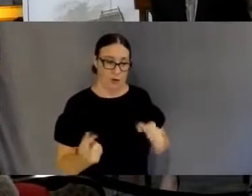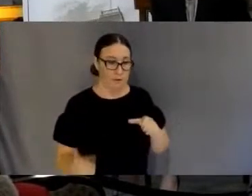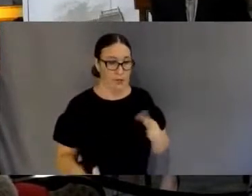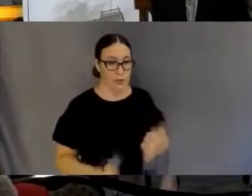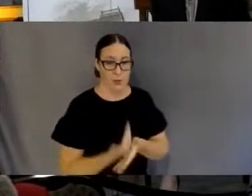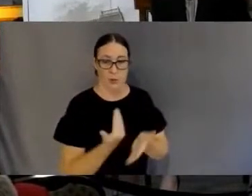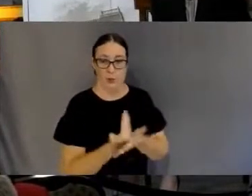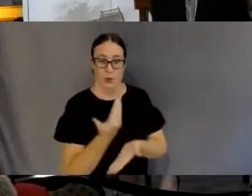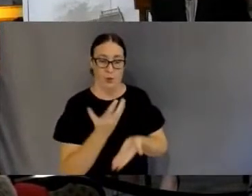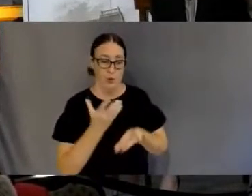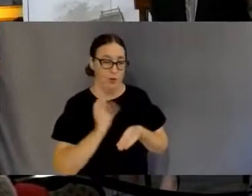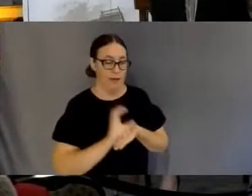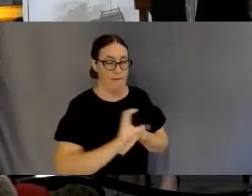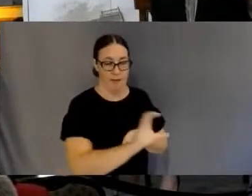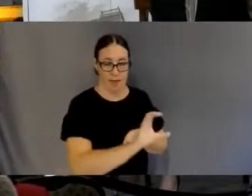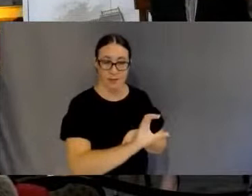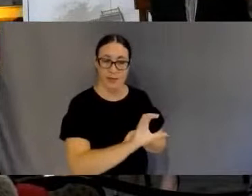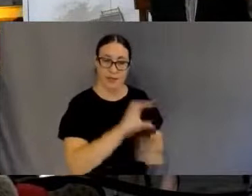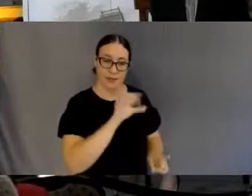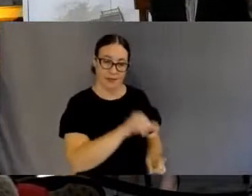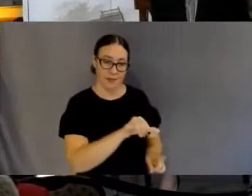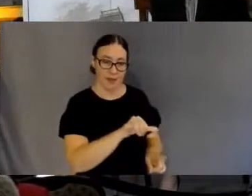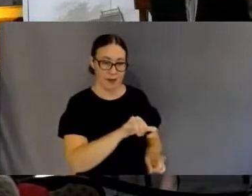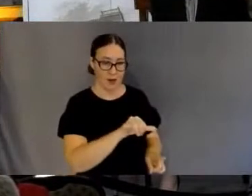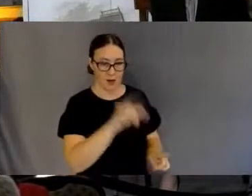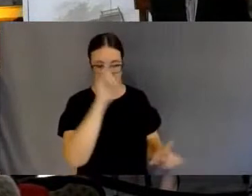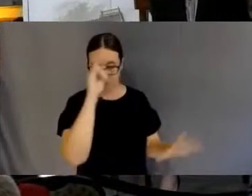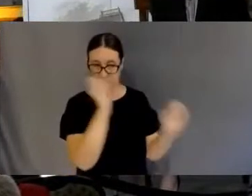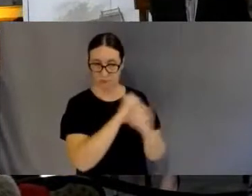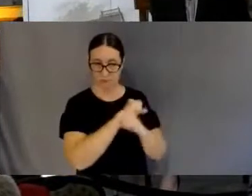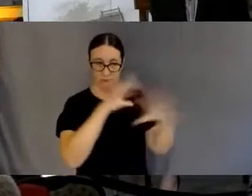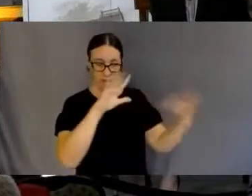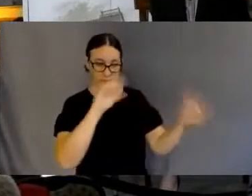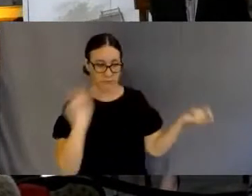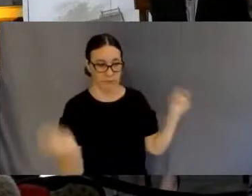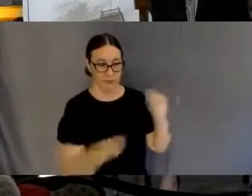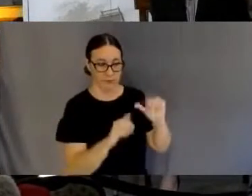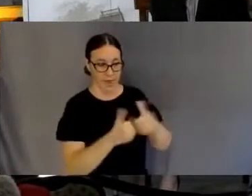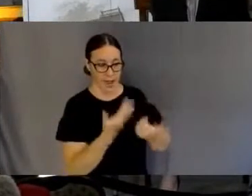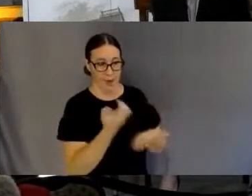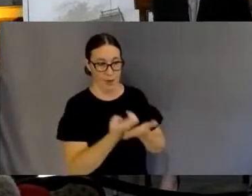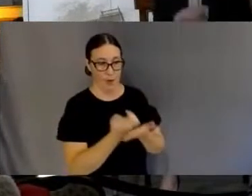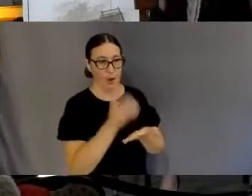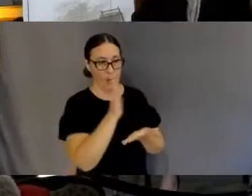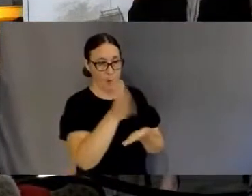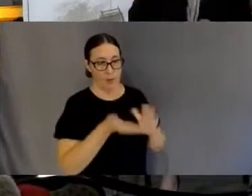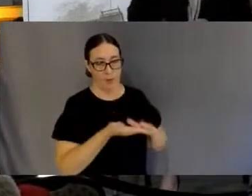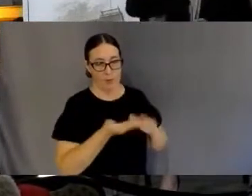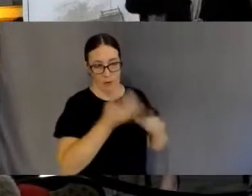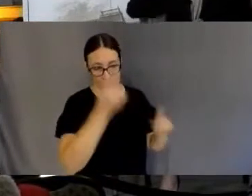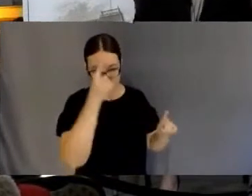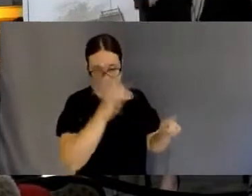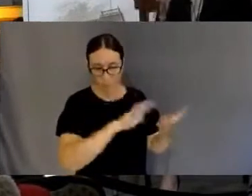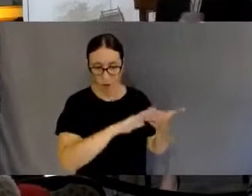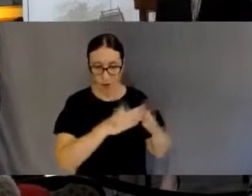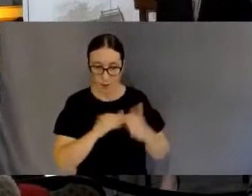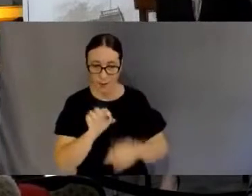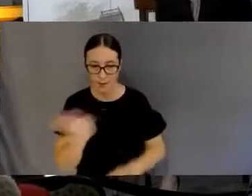of investments that are completely reimagining the way that our economy is going to work for communities of